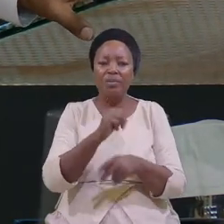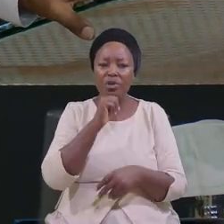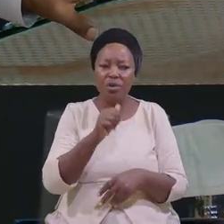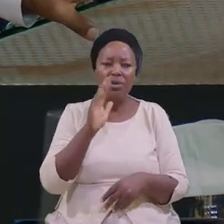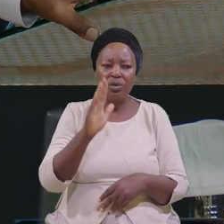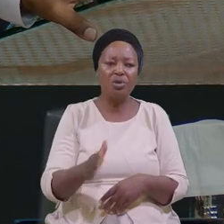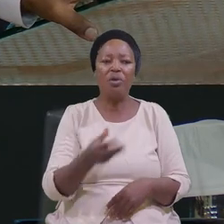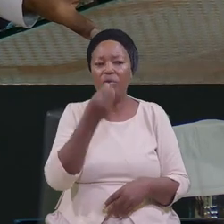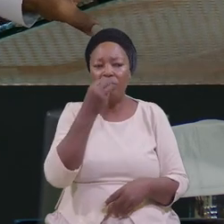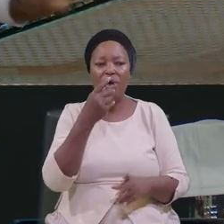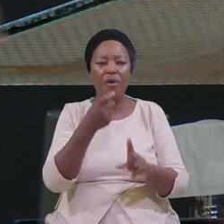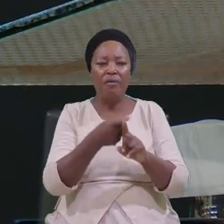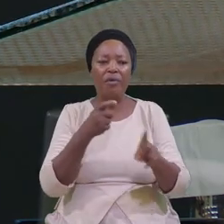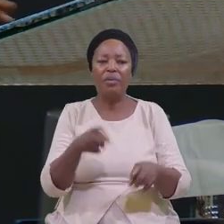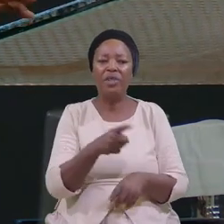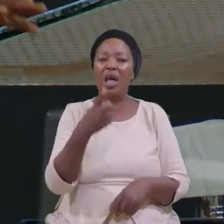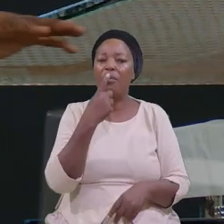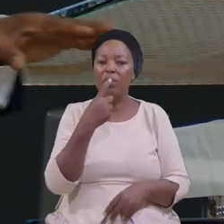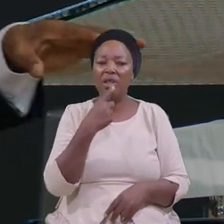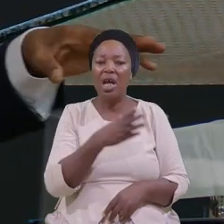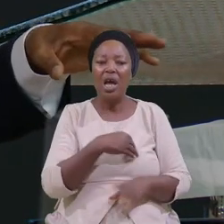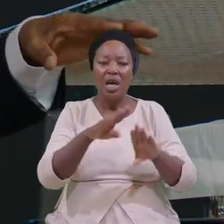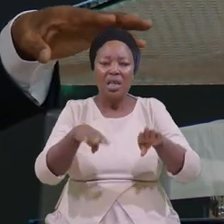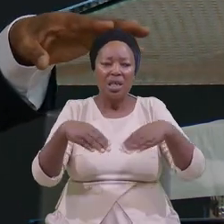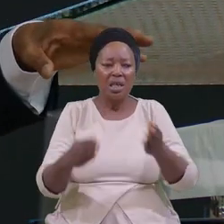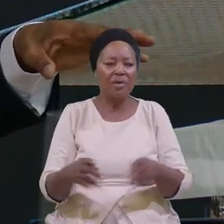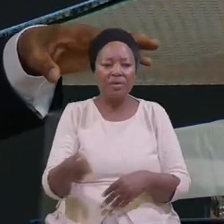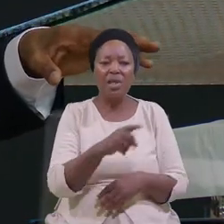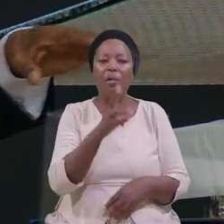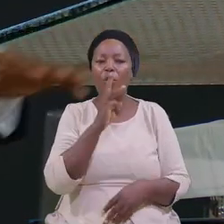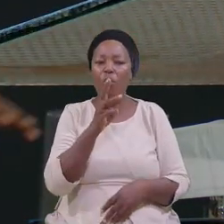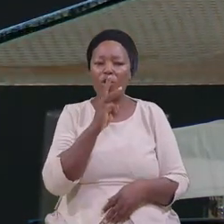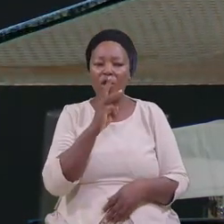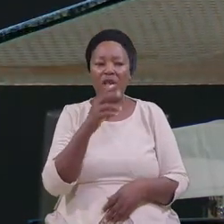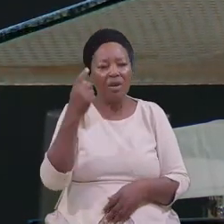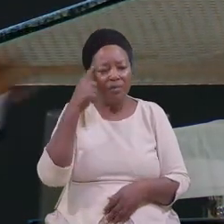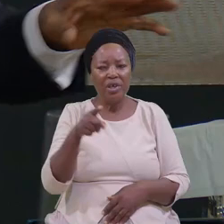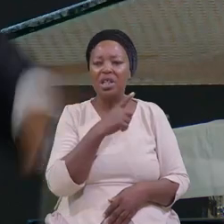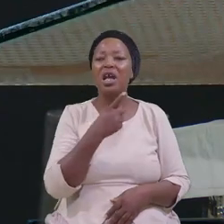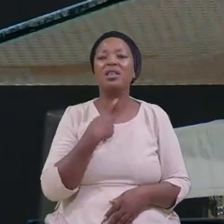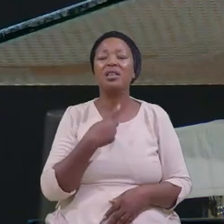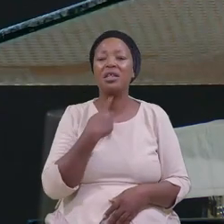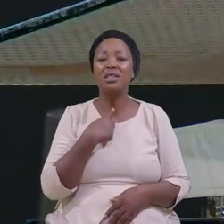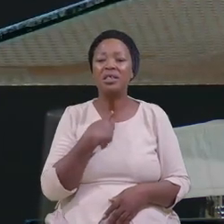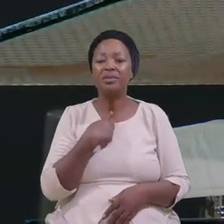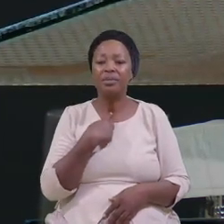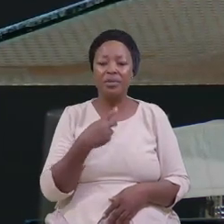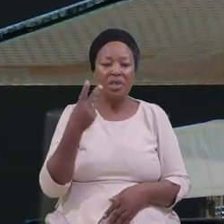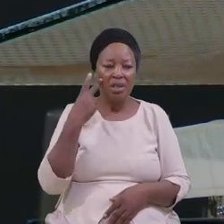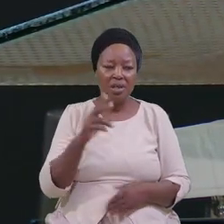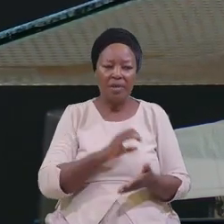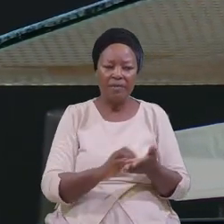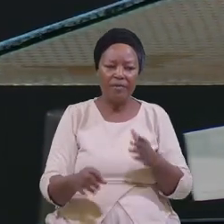manna from their mouth, and givest them water for their thirst. In verse